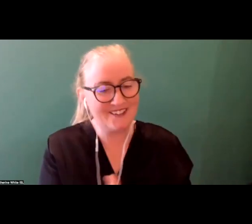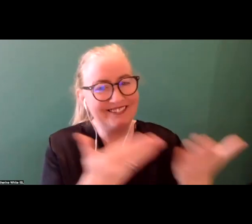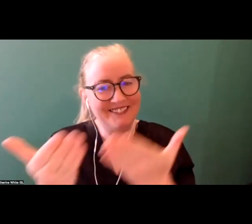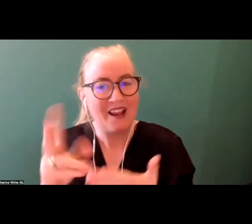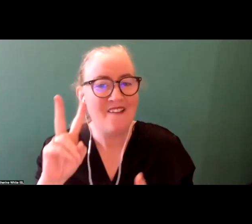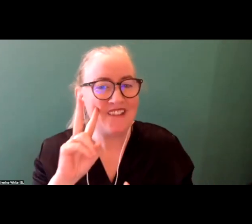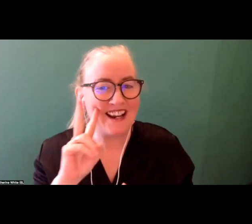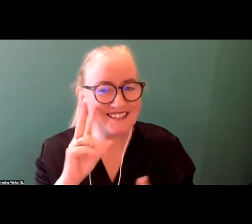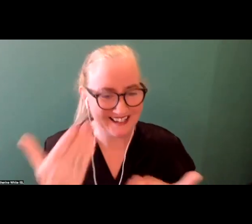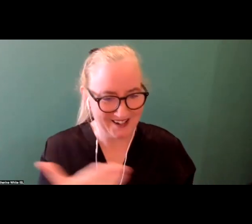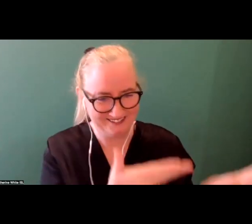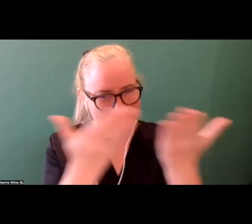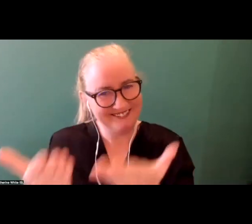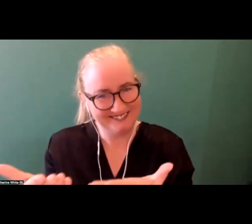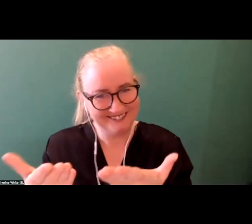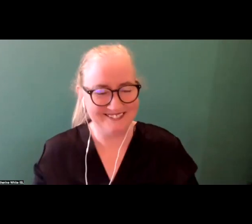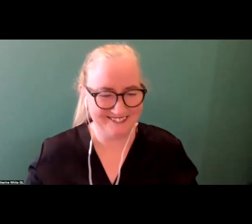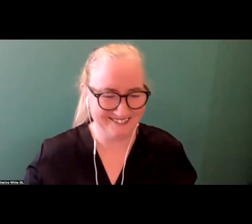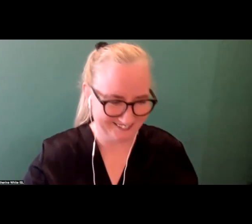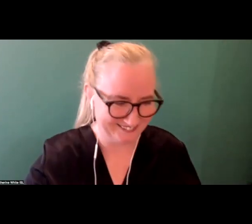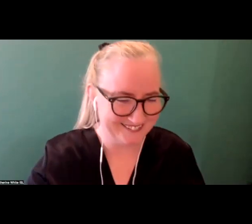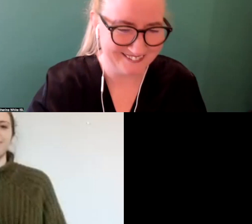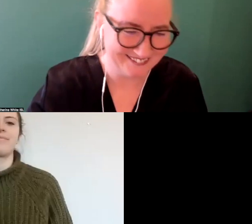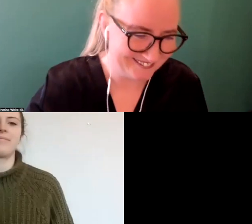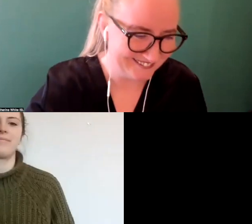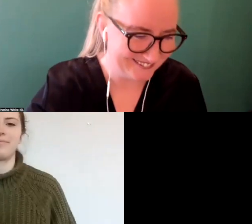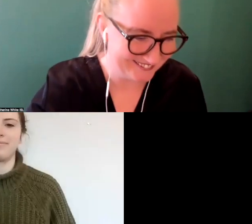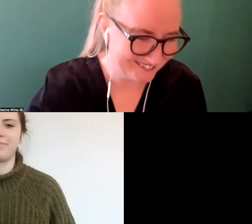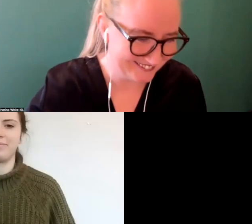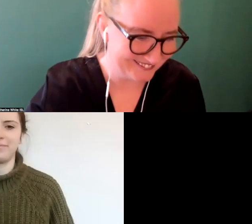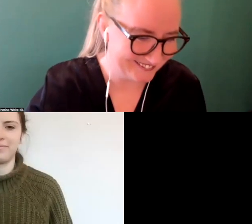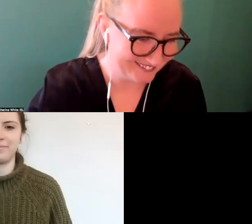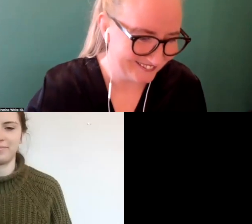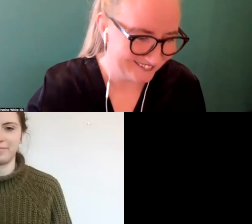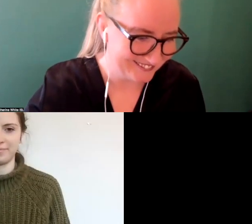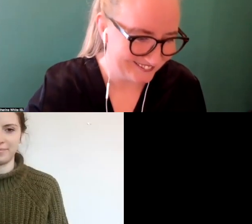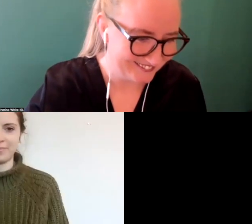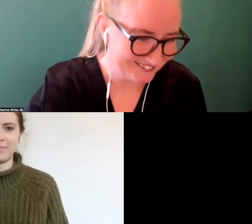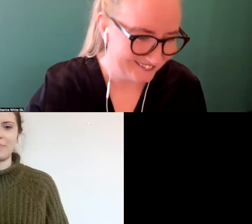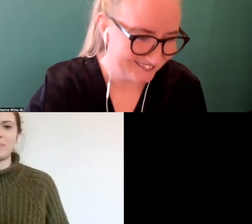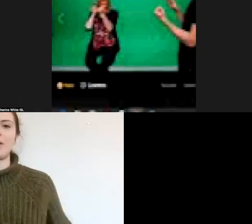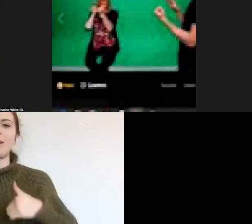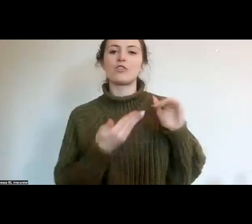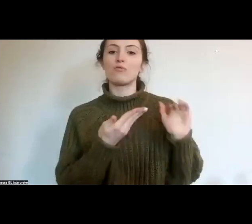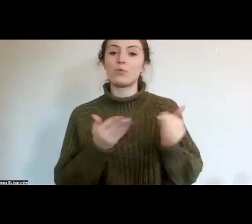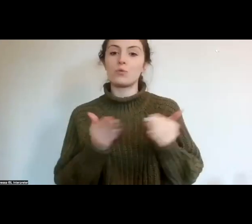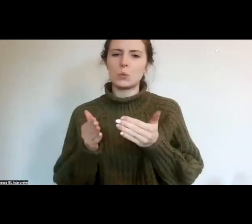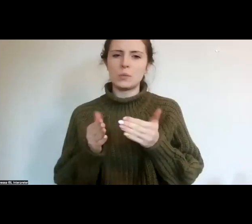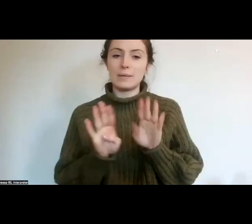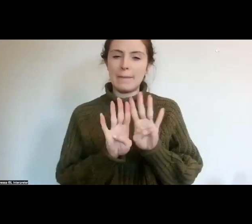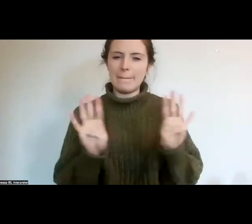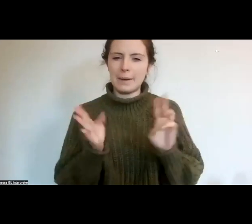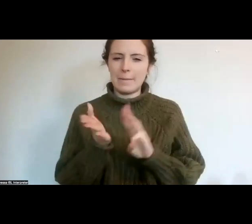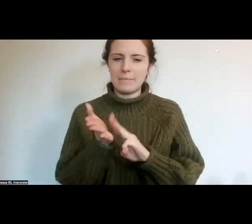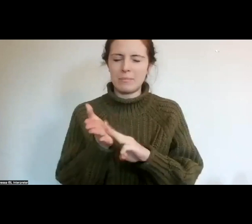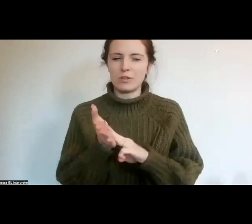I'm going to hand it back to Roz, and then I think I'll be introducing the panel members thereafter